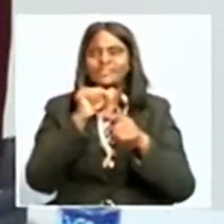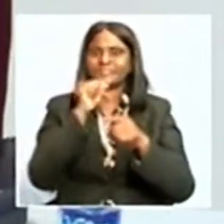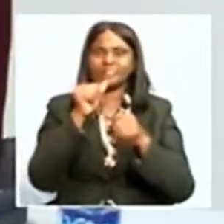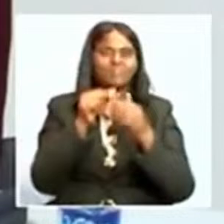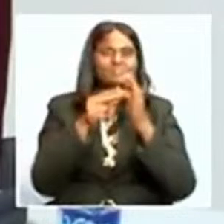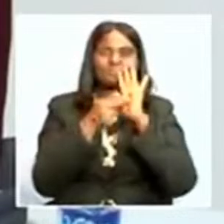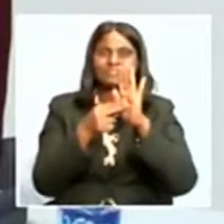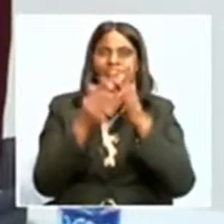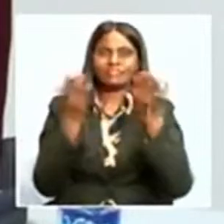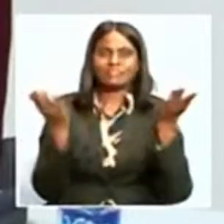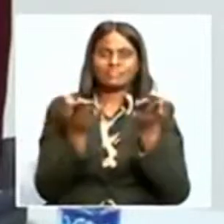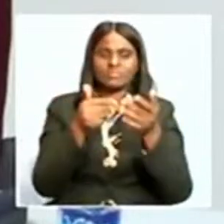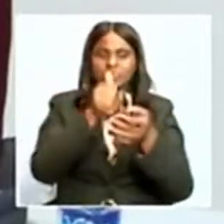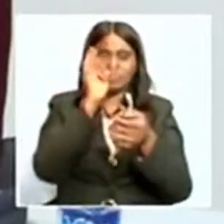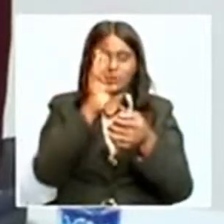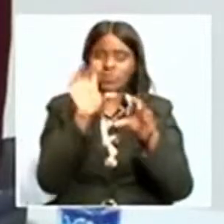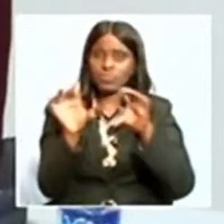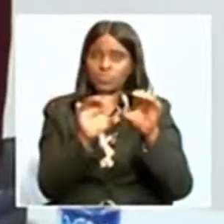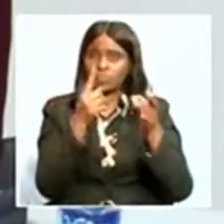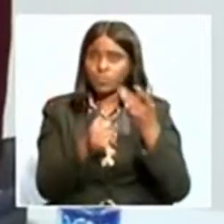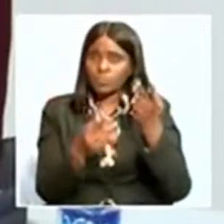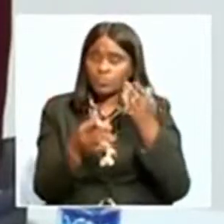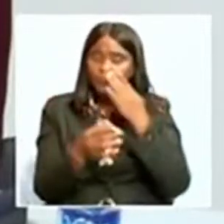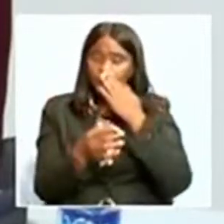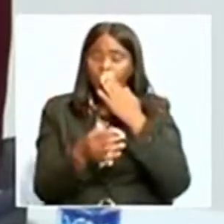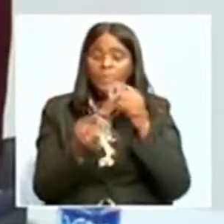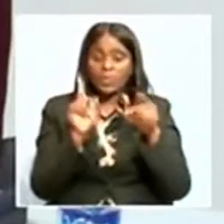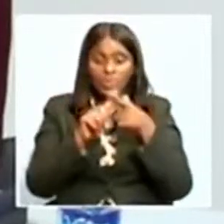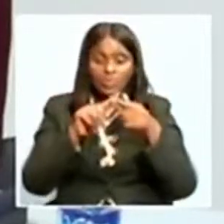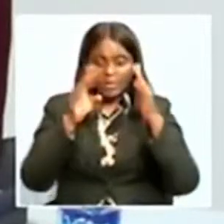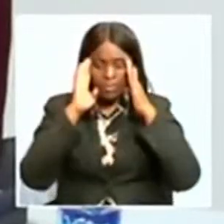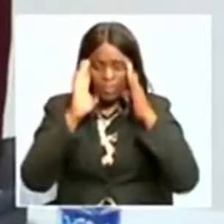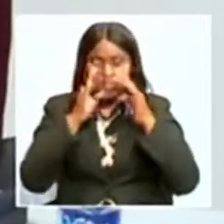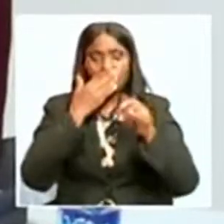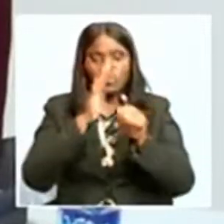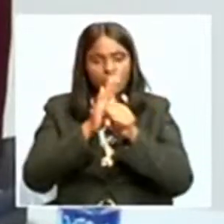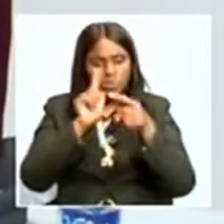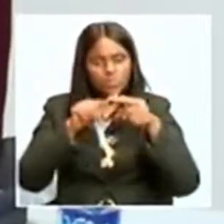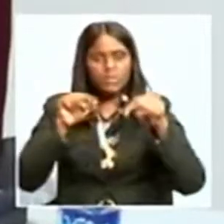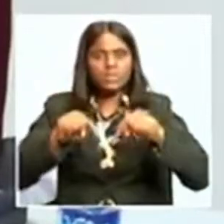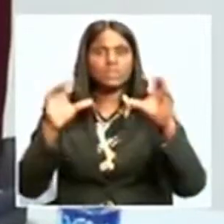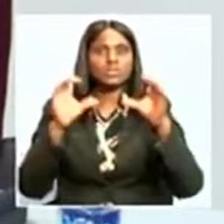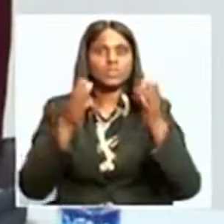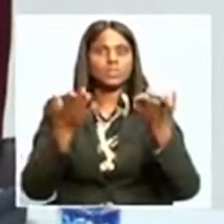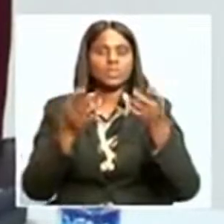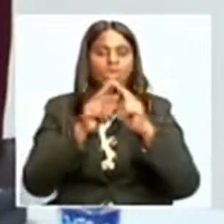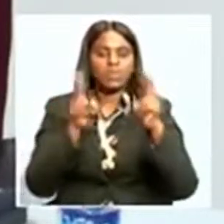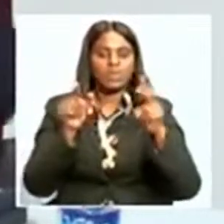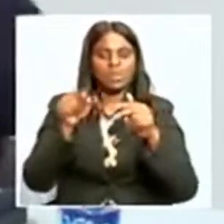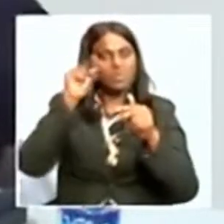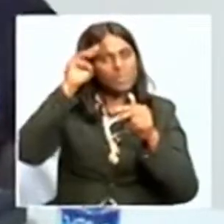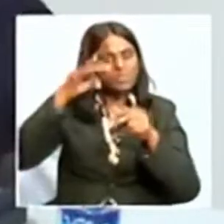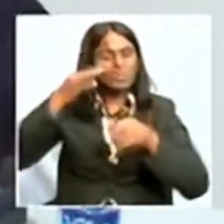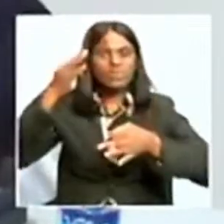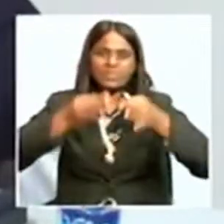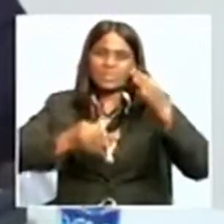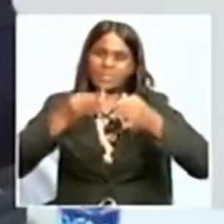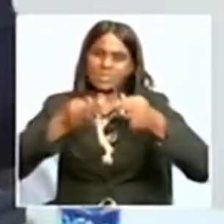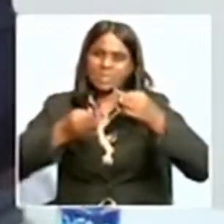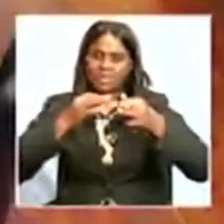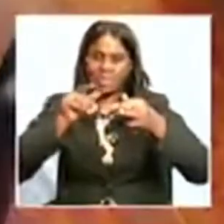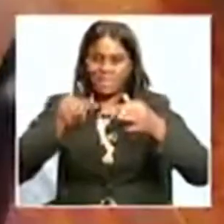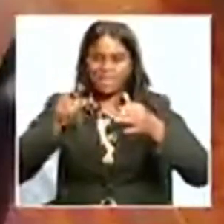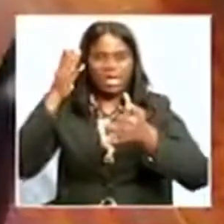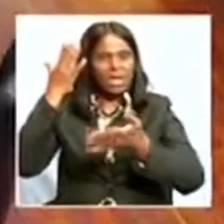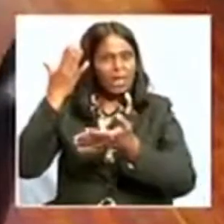death. What are you going to do to commit to this committee? Thank you. So the Minister of Justice is our